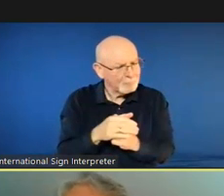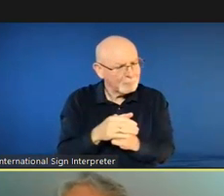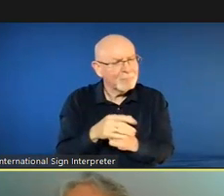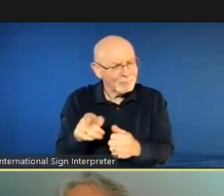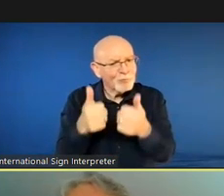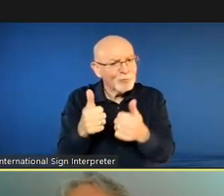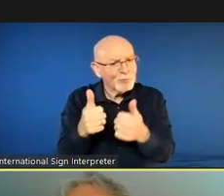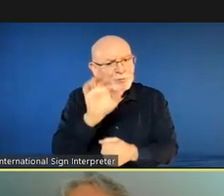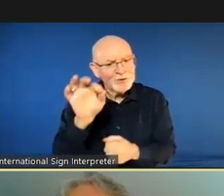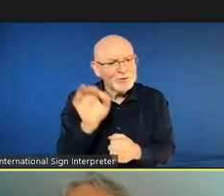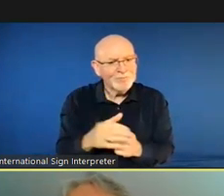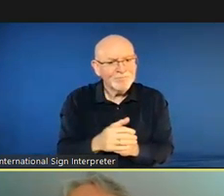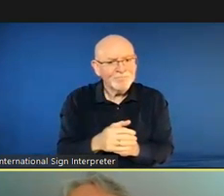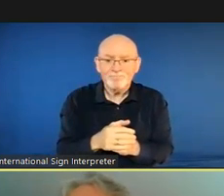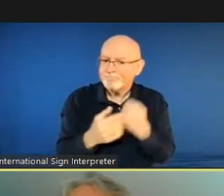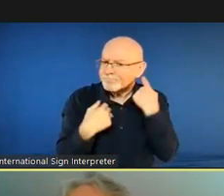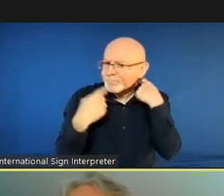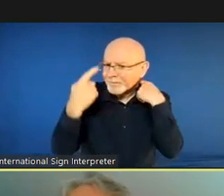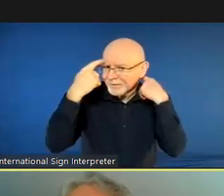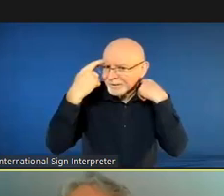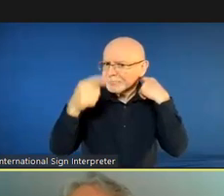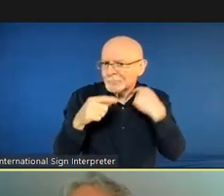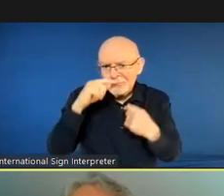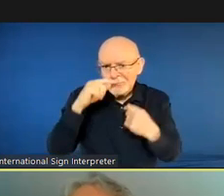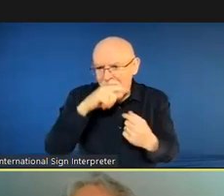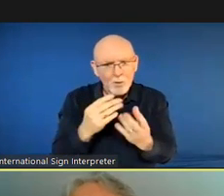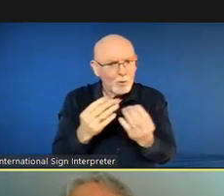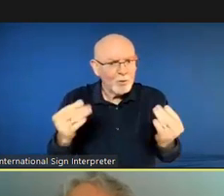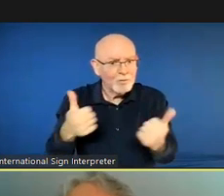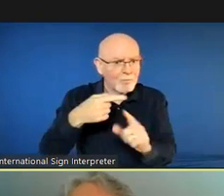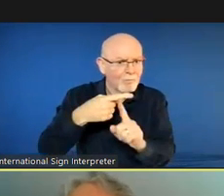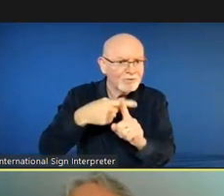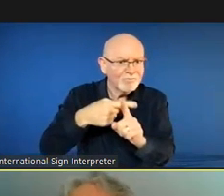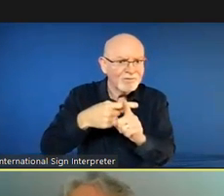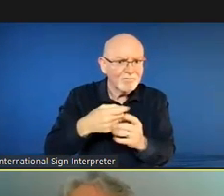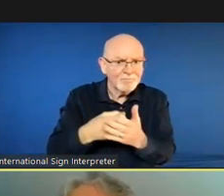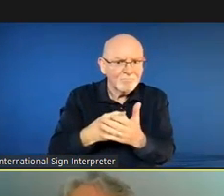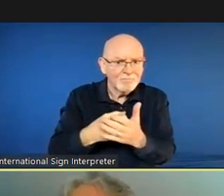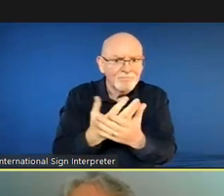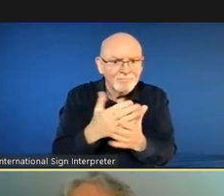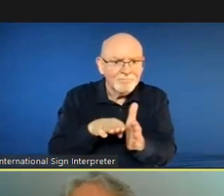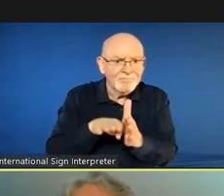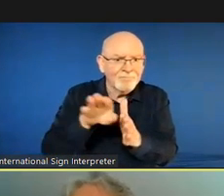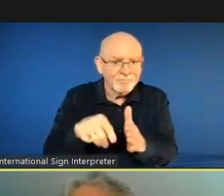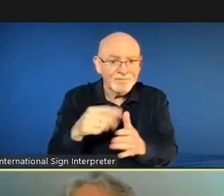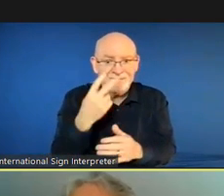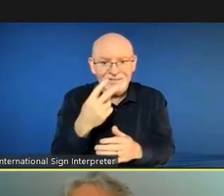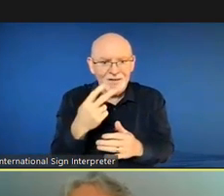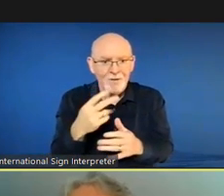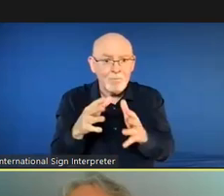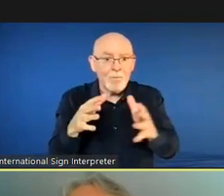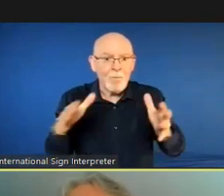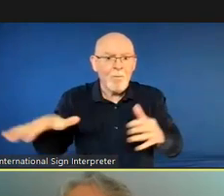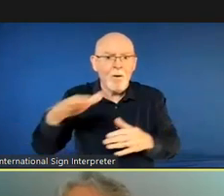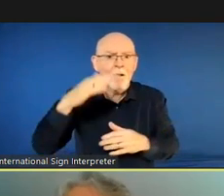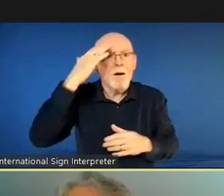children. There are more organisations that are expressing an interest to work in this area. I still think we